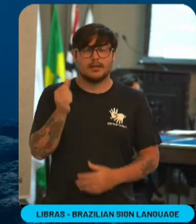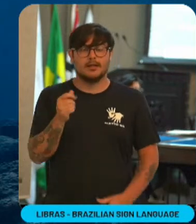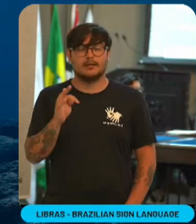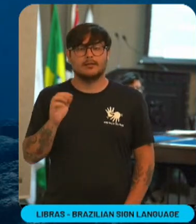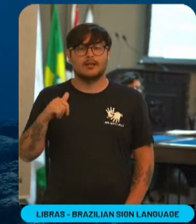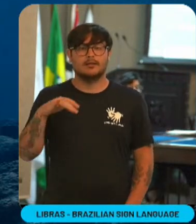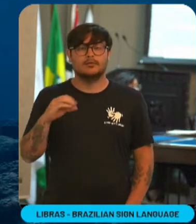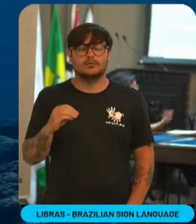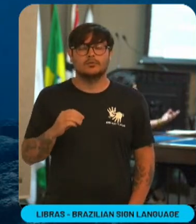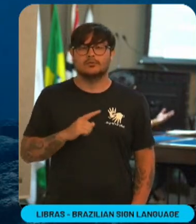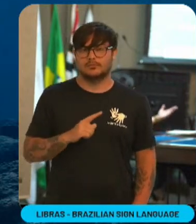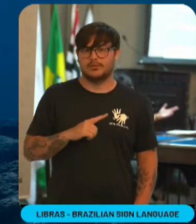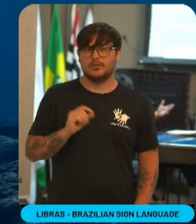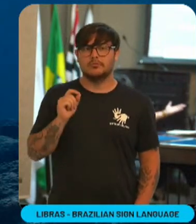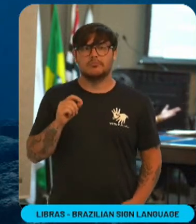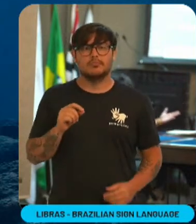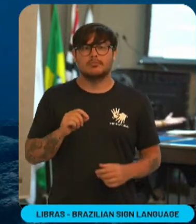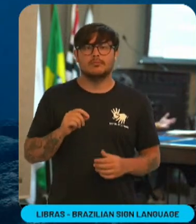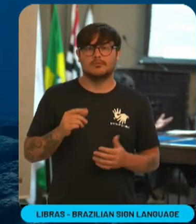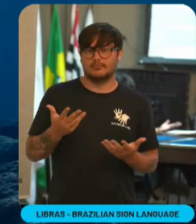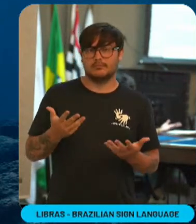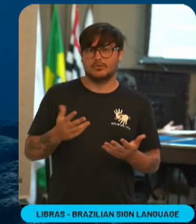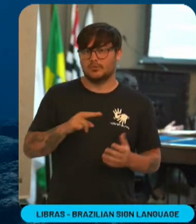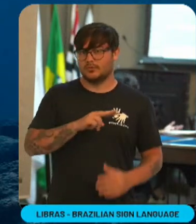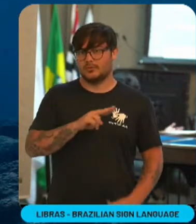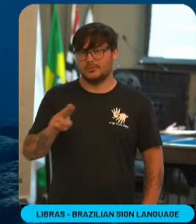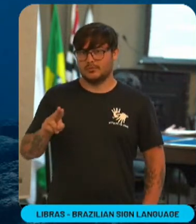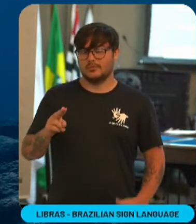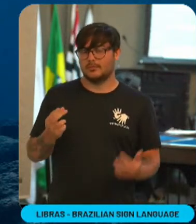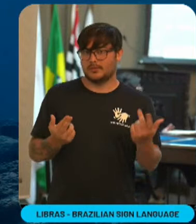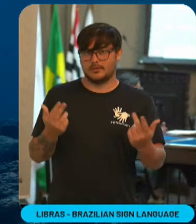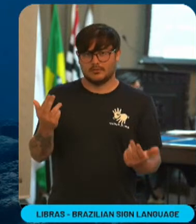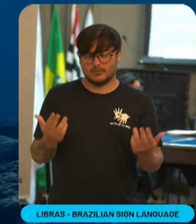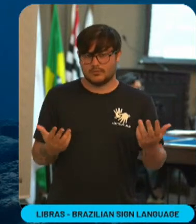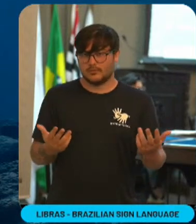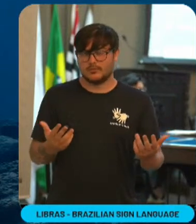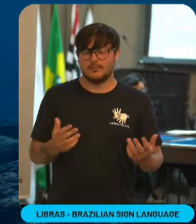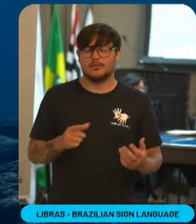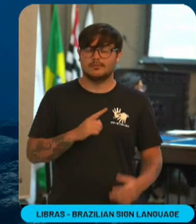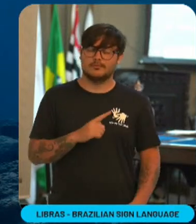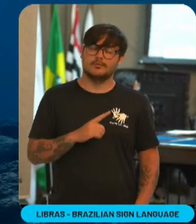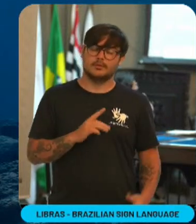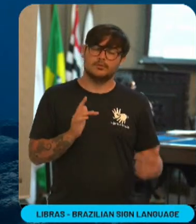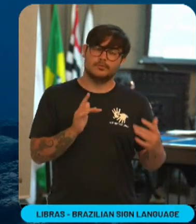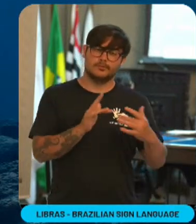rainforest, so it's the Atlantic Ocean.